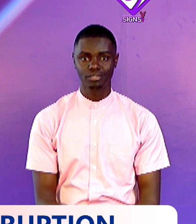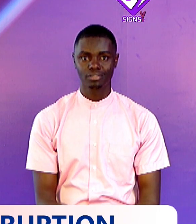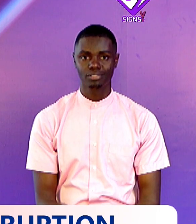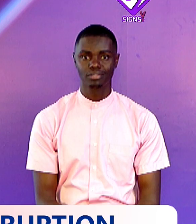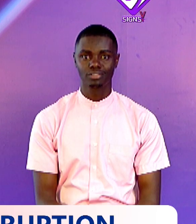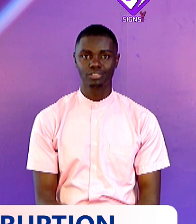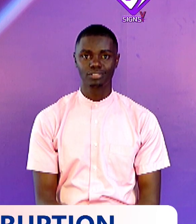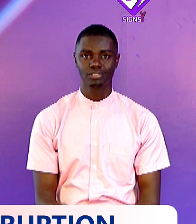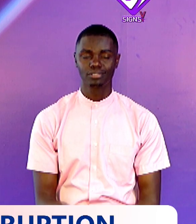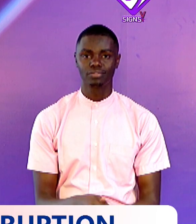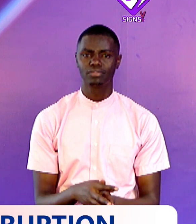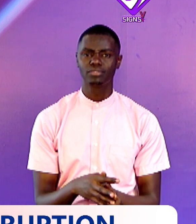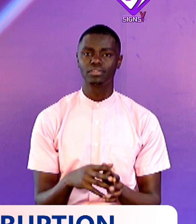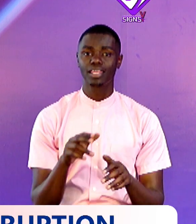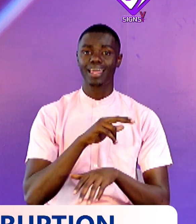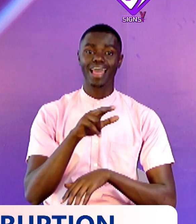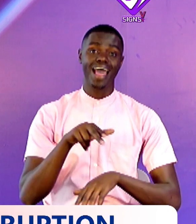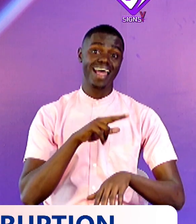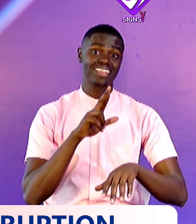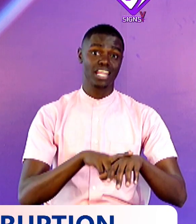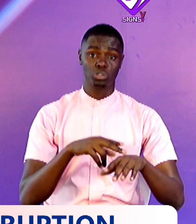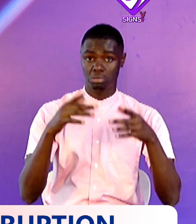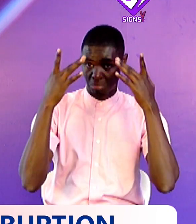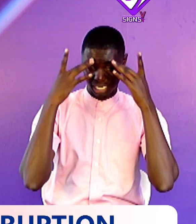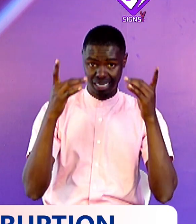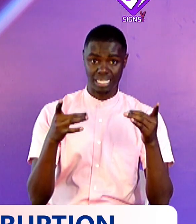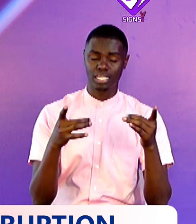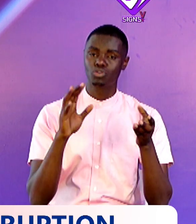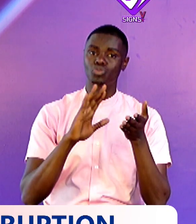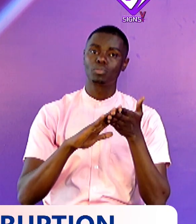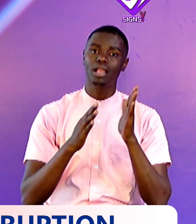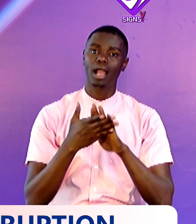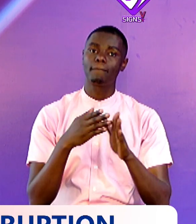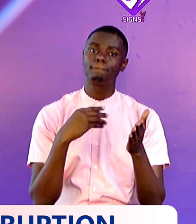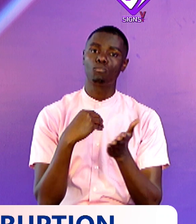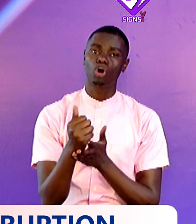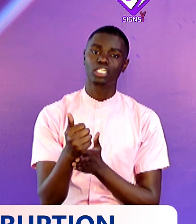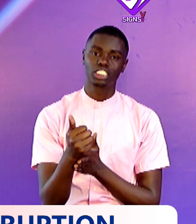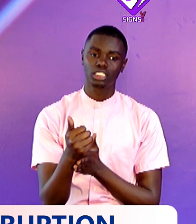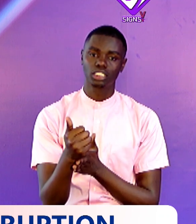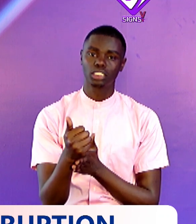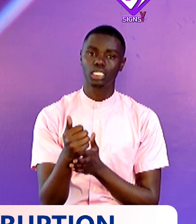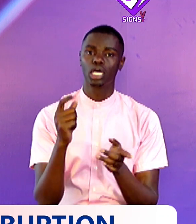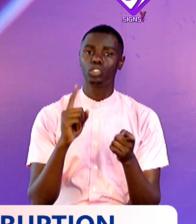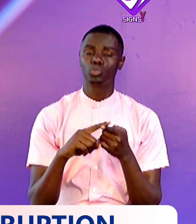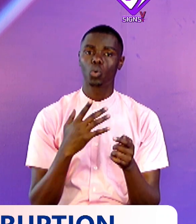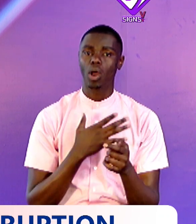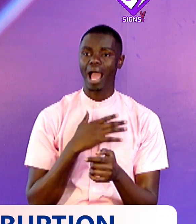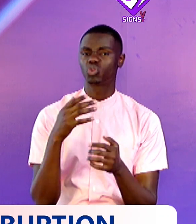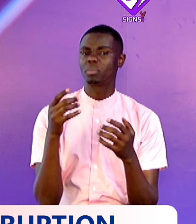When the nation decided to devolve power to our